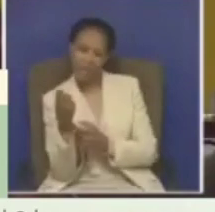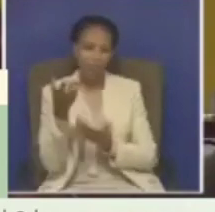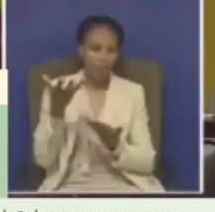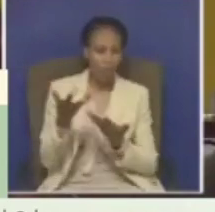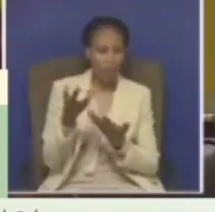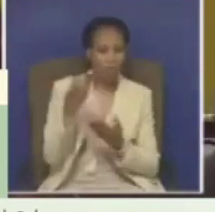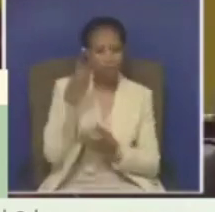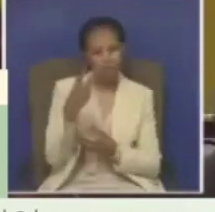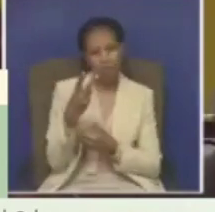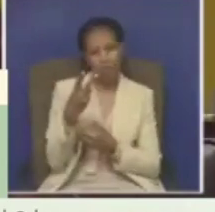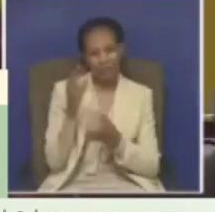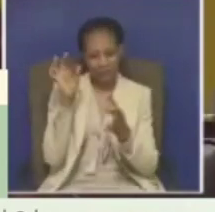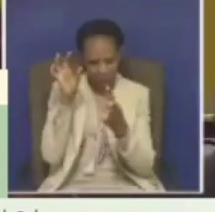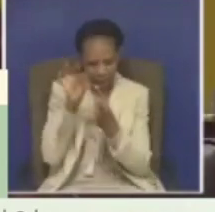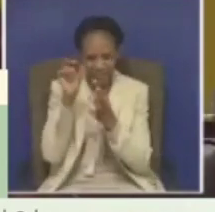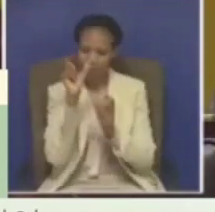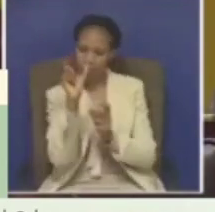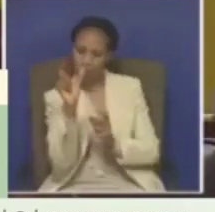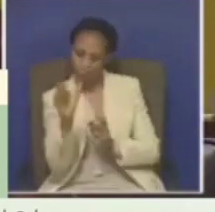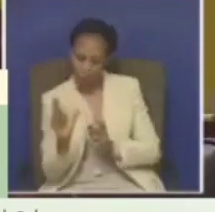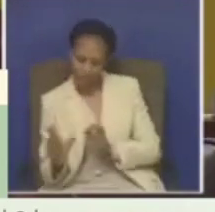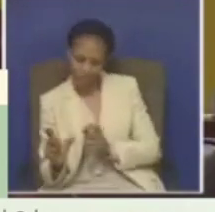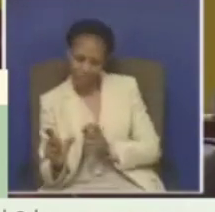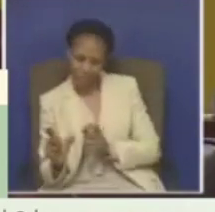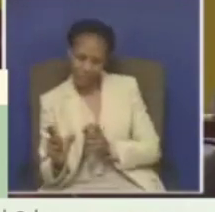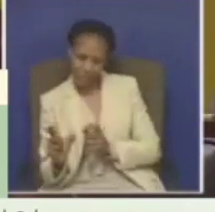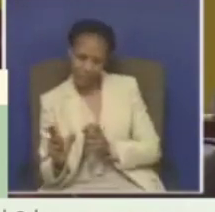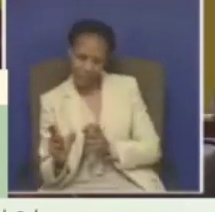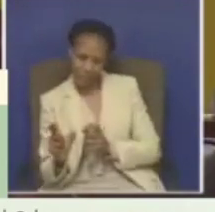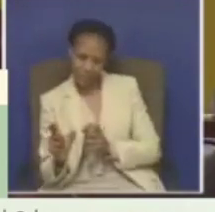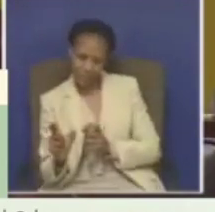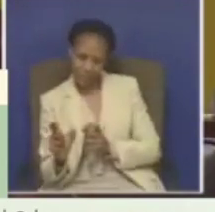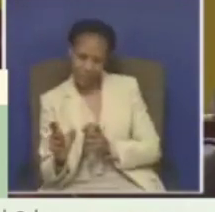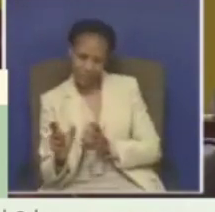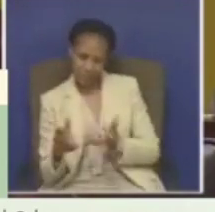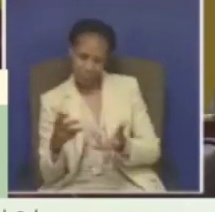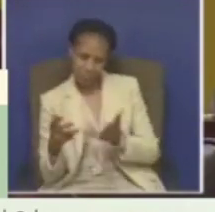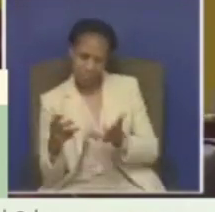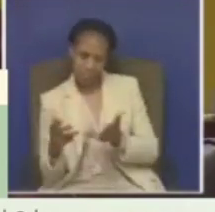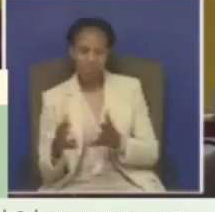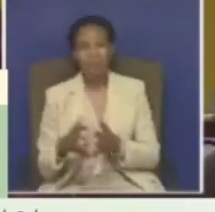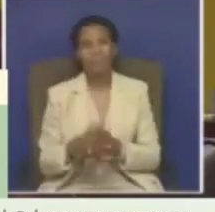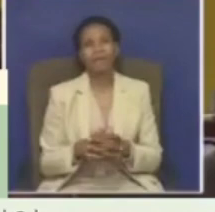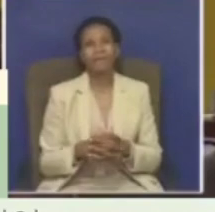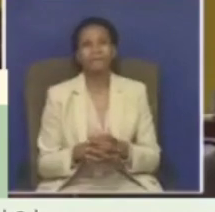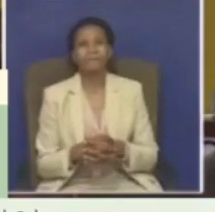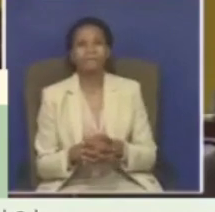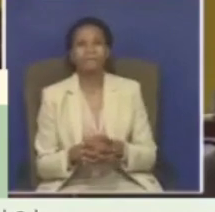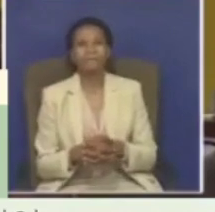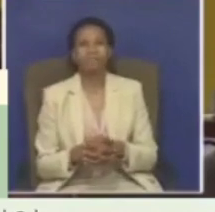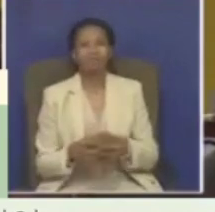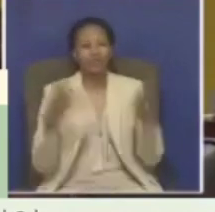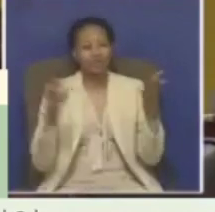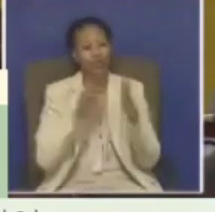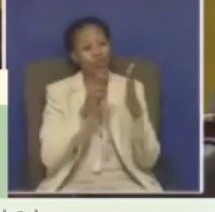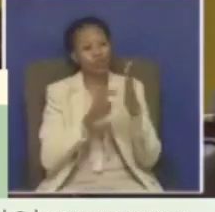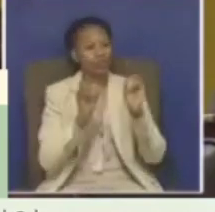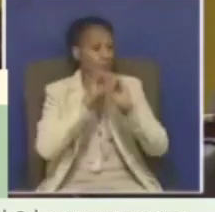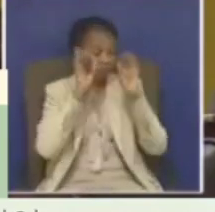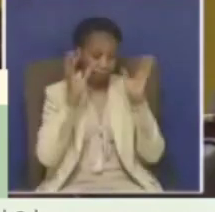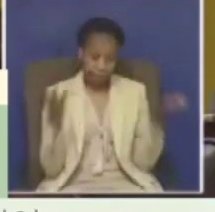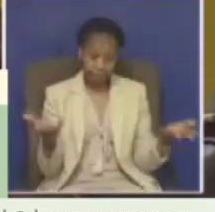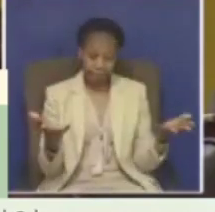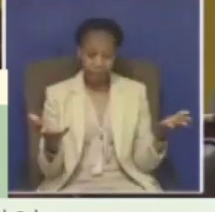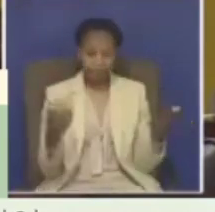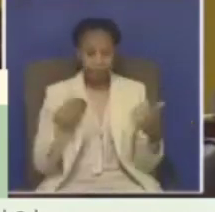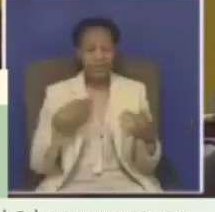specific words in terms of the resolution that is there. In terms of the rules,